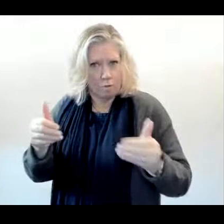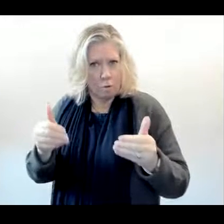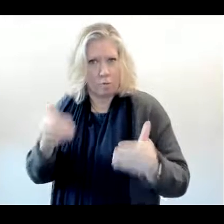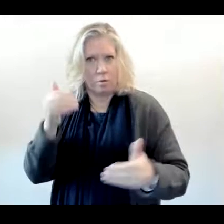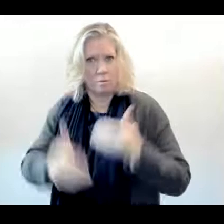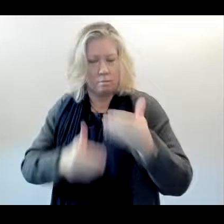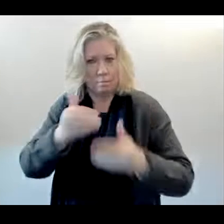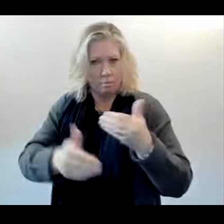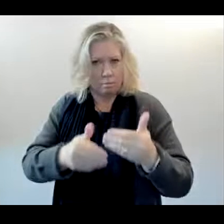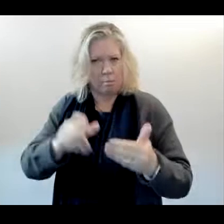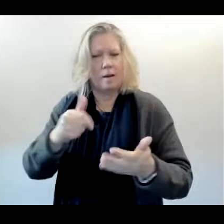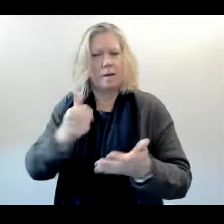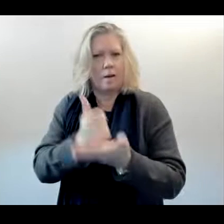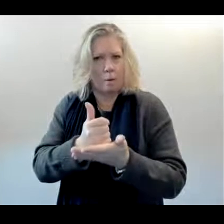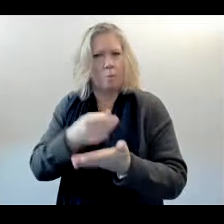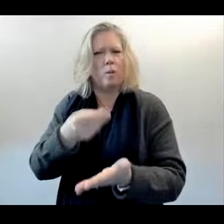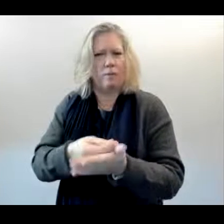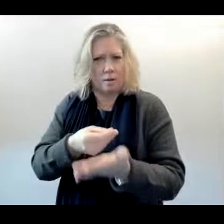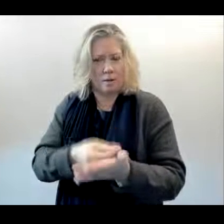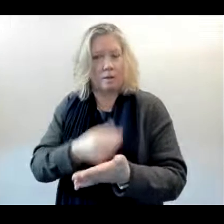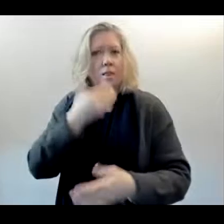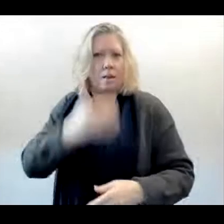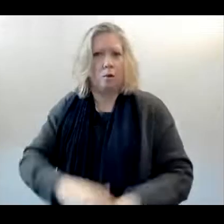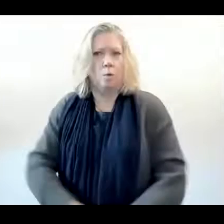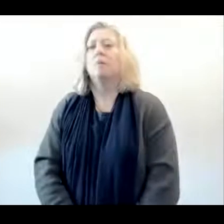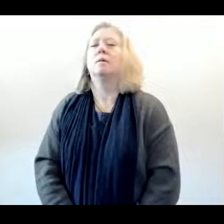funding? Thank you.